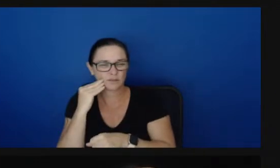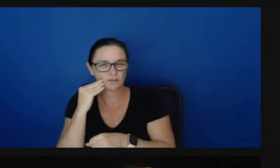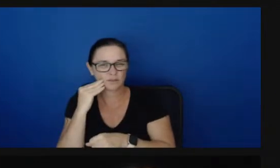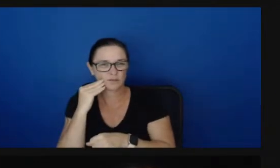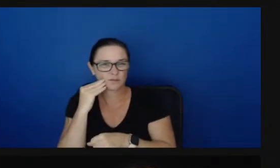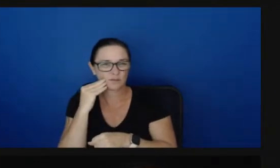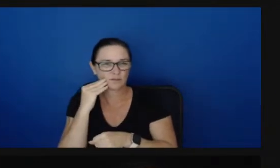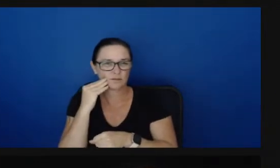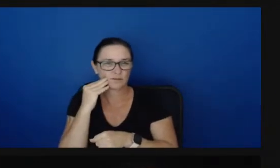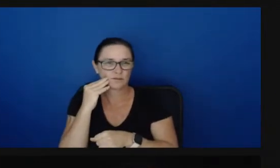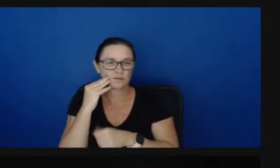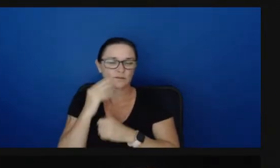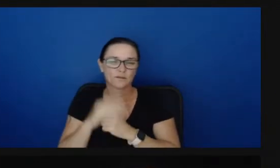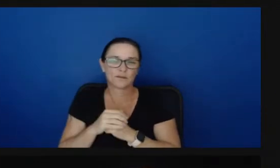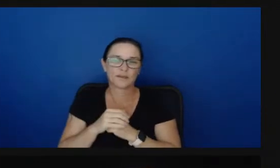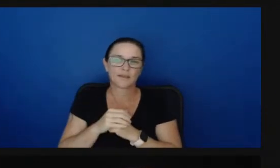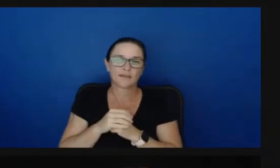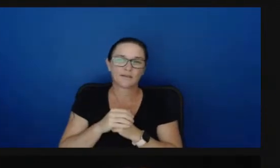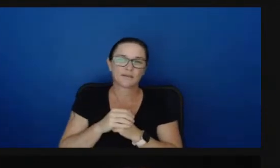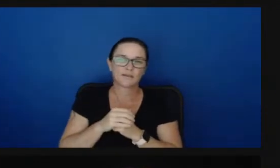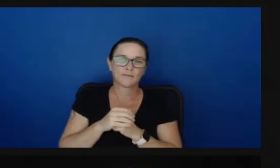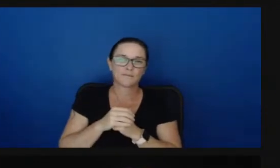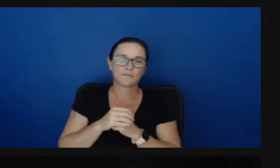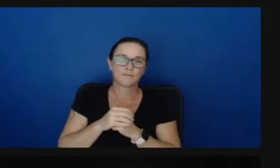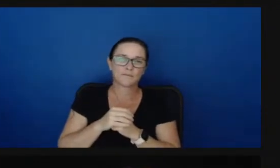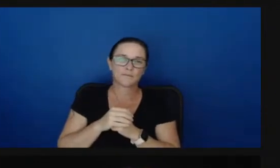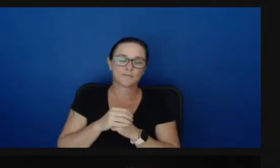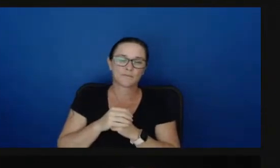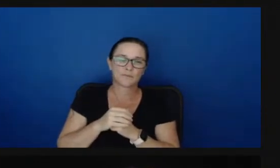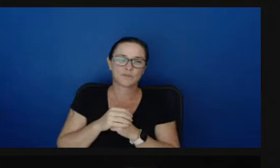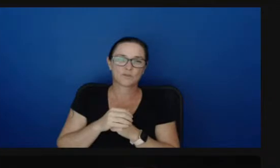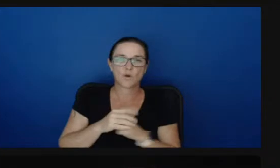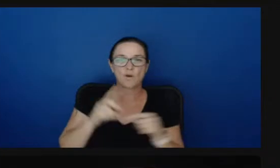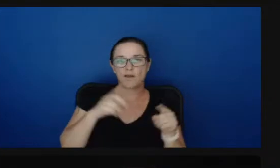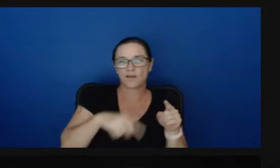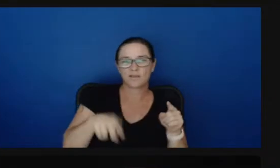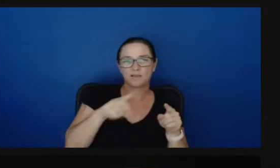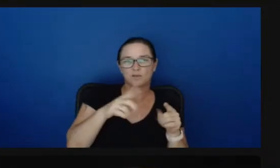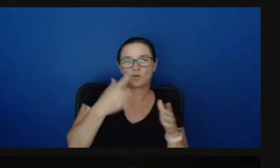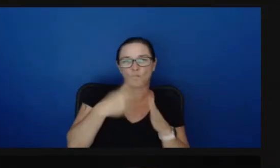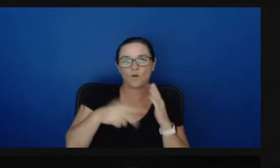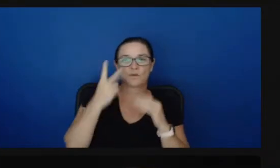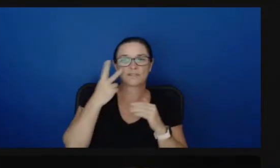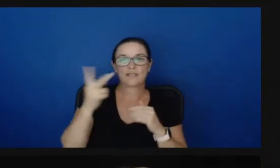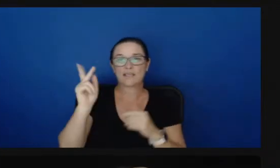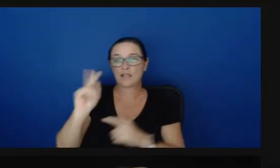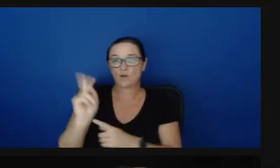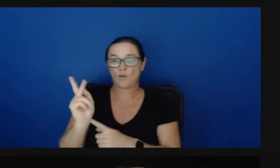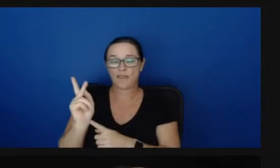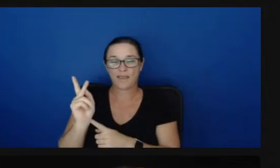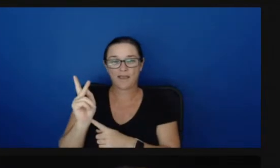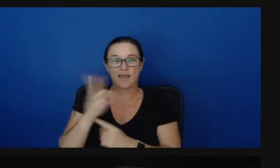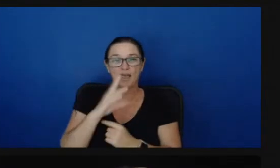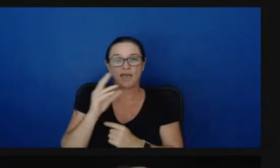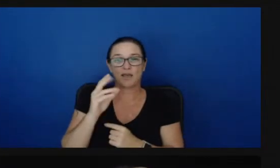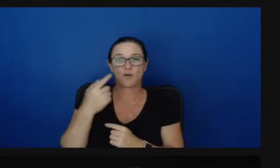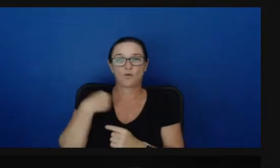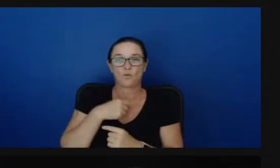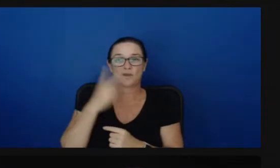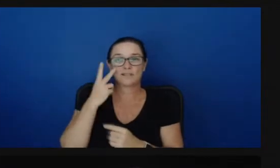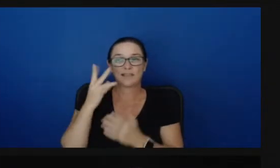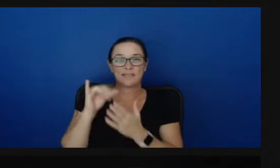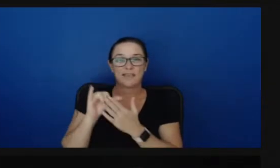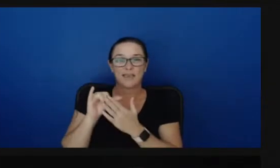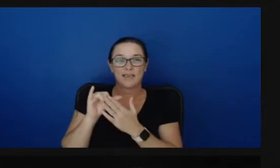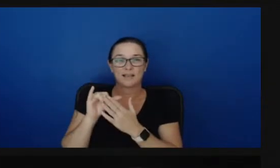that are one related directly to volcanic activity. So the earthquakes that we're seeing at Kilauea, and we see those, as Phil was